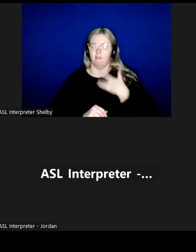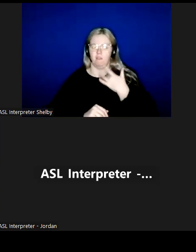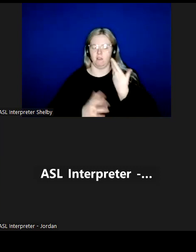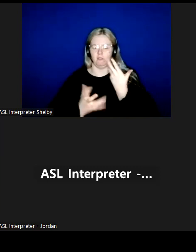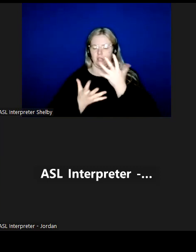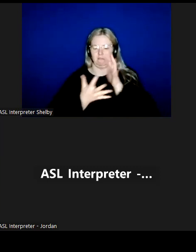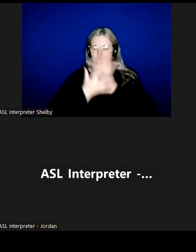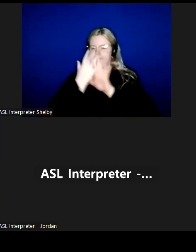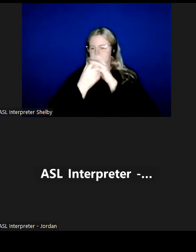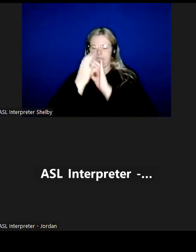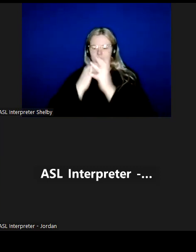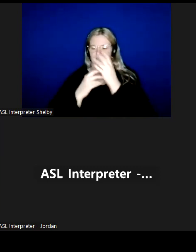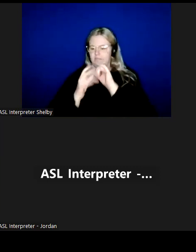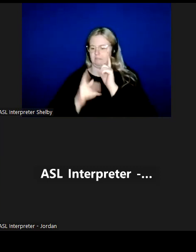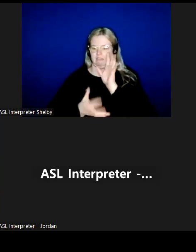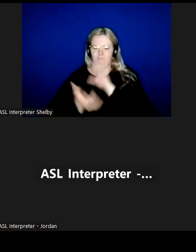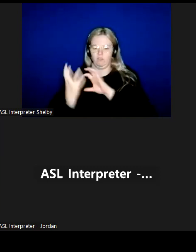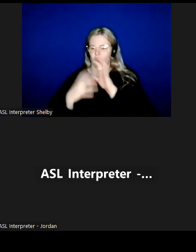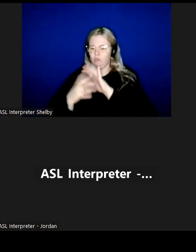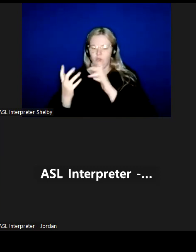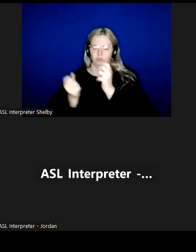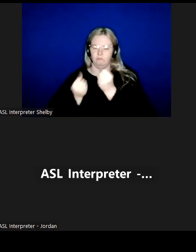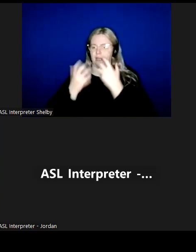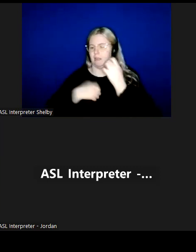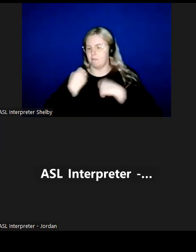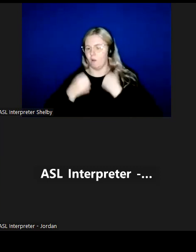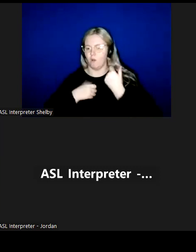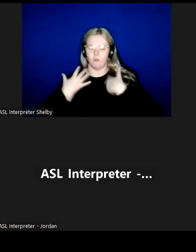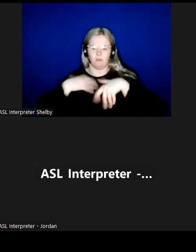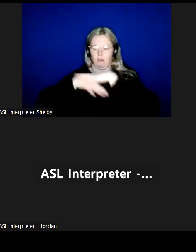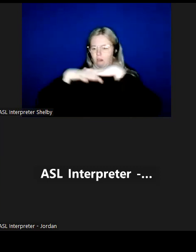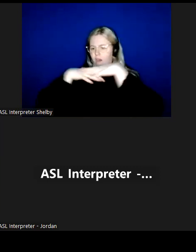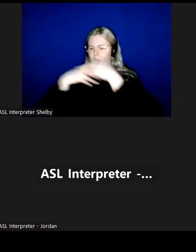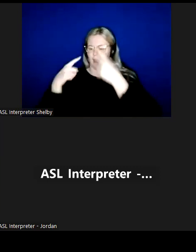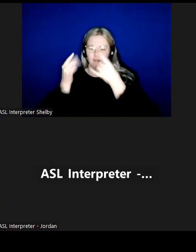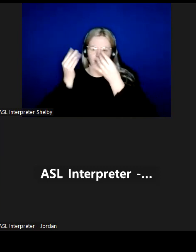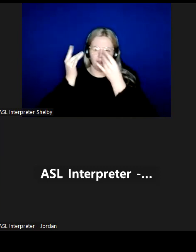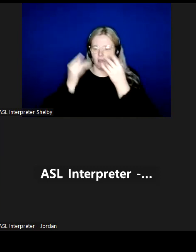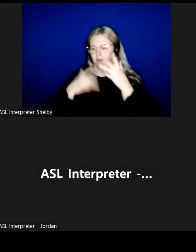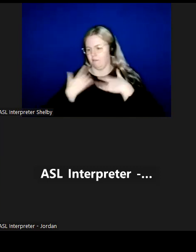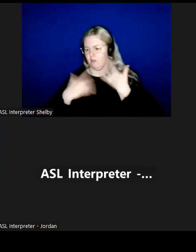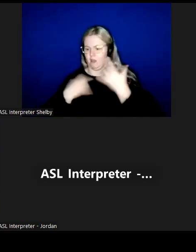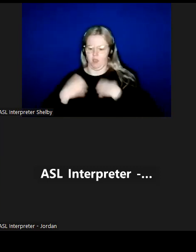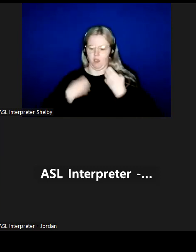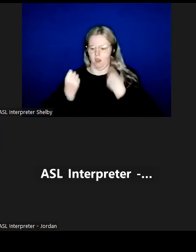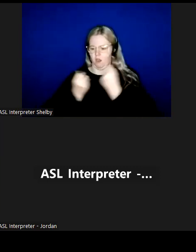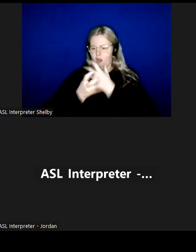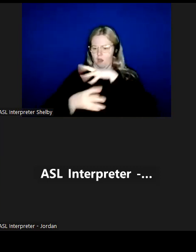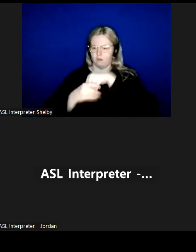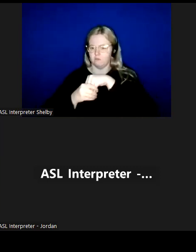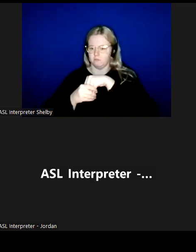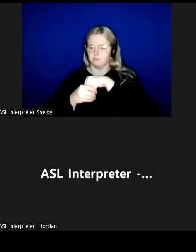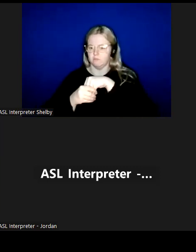ball of wool here, this tangled mess of emotion, this tangled mess of thoughts. And somehow we need